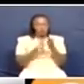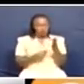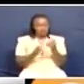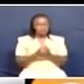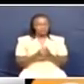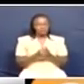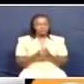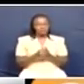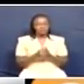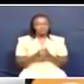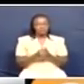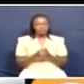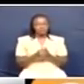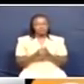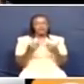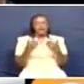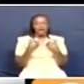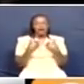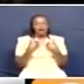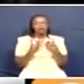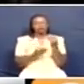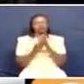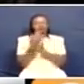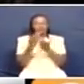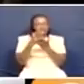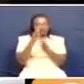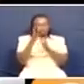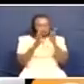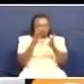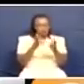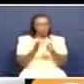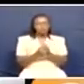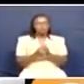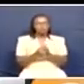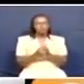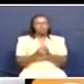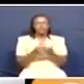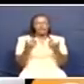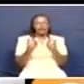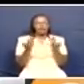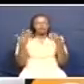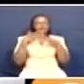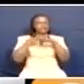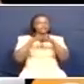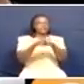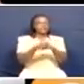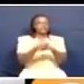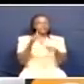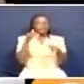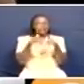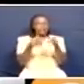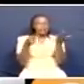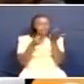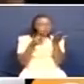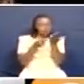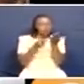that there is established, that is section 44, an integrated electronic electoral